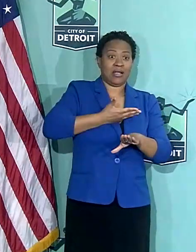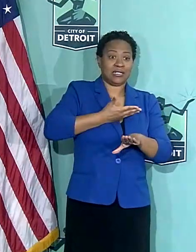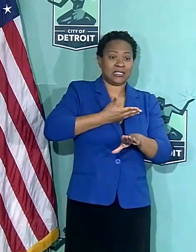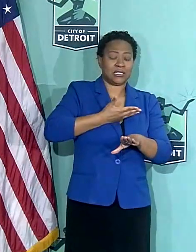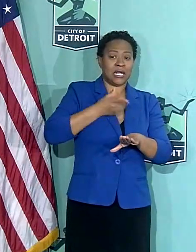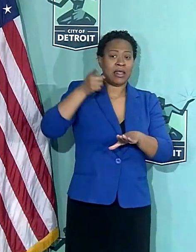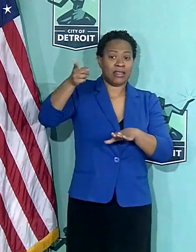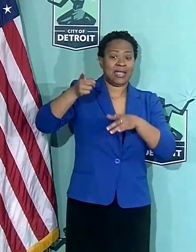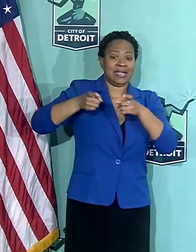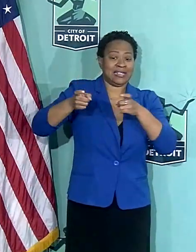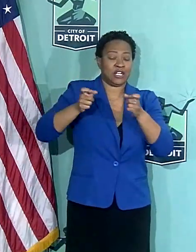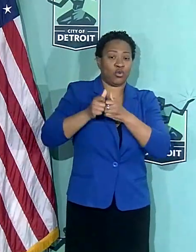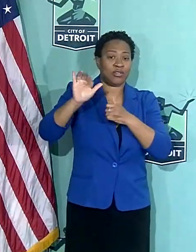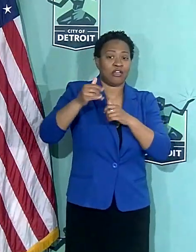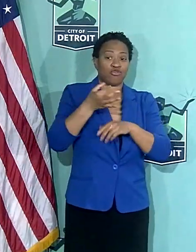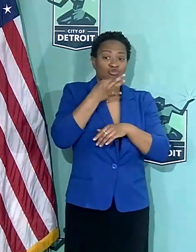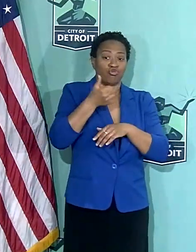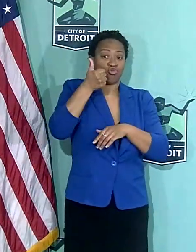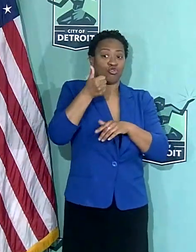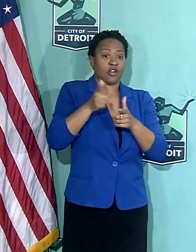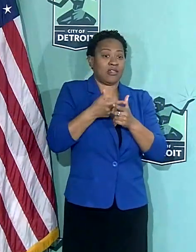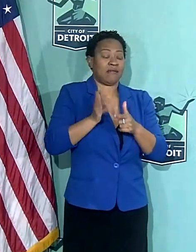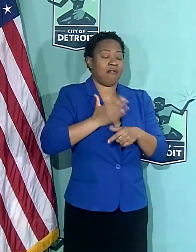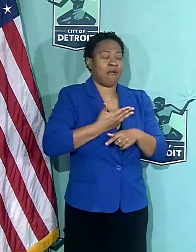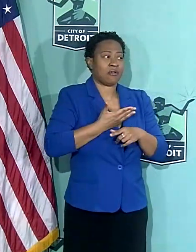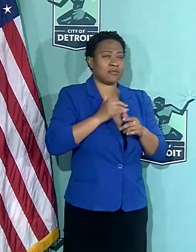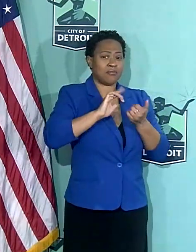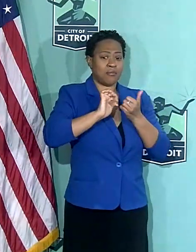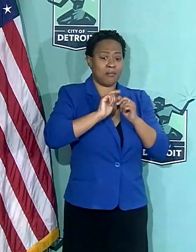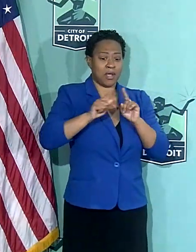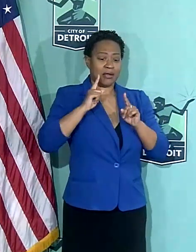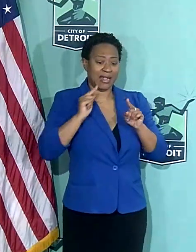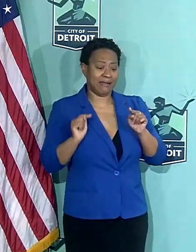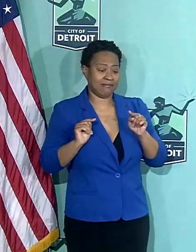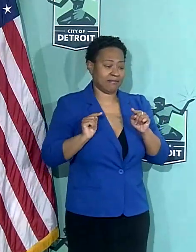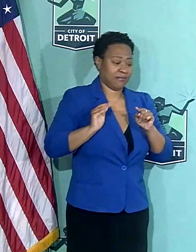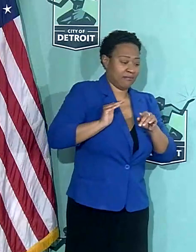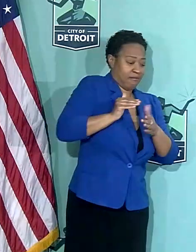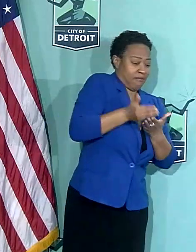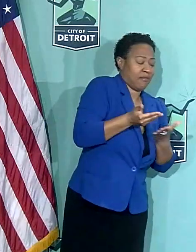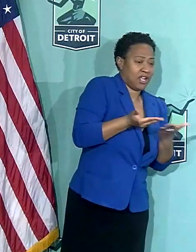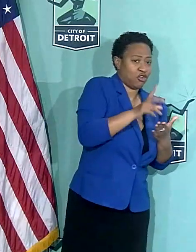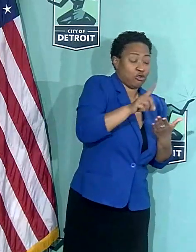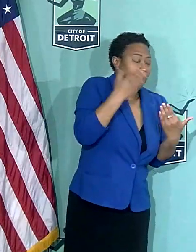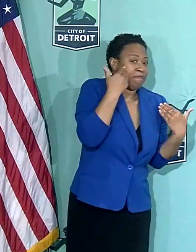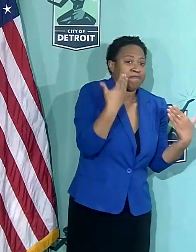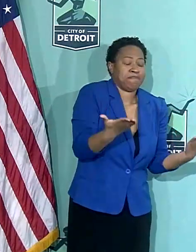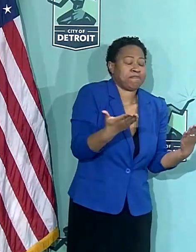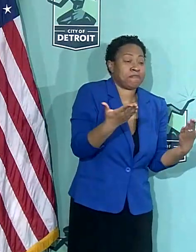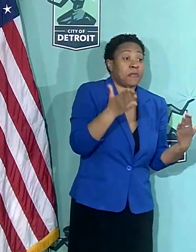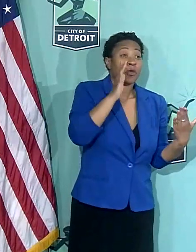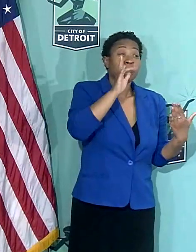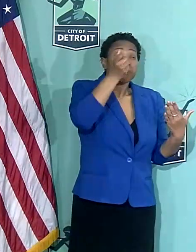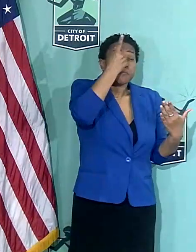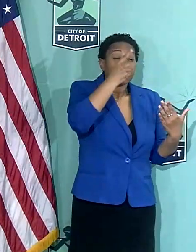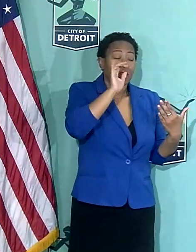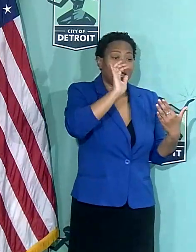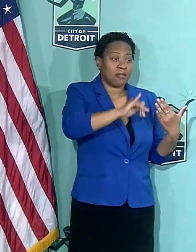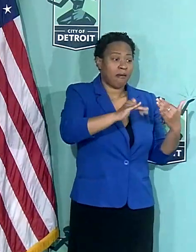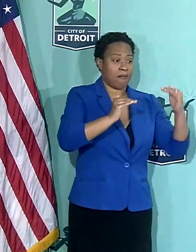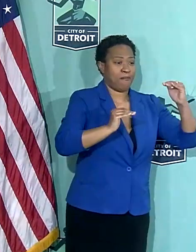with that sooner than we do. But it's something we're talking about, and I'm not sure what the right balance will